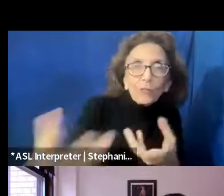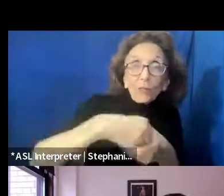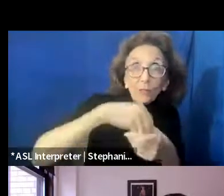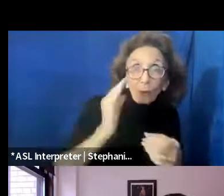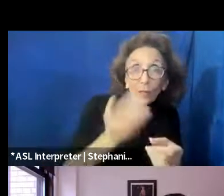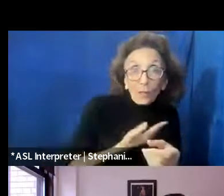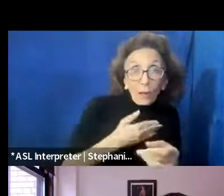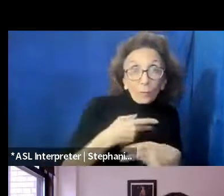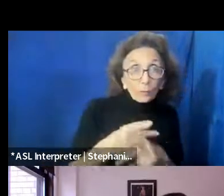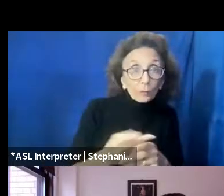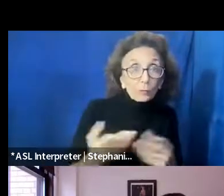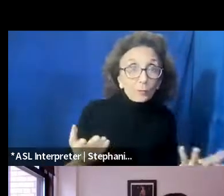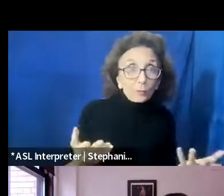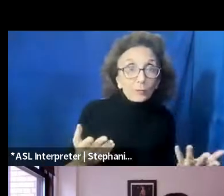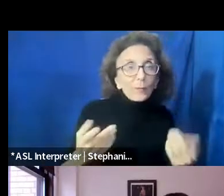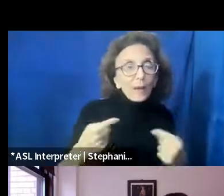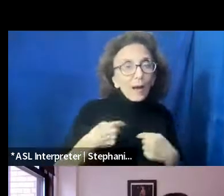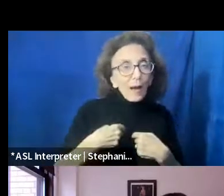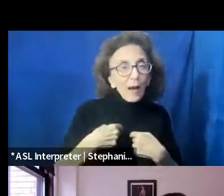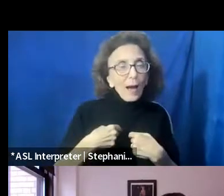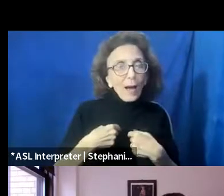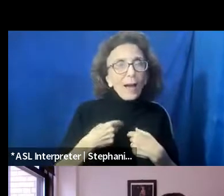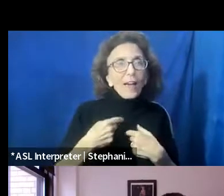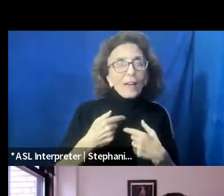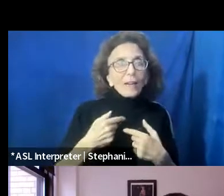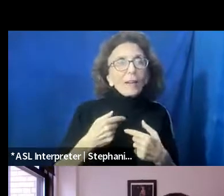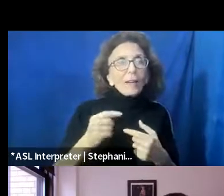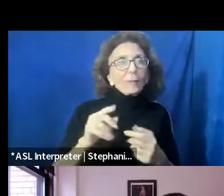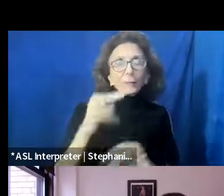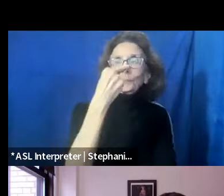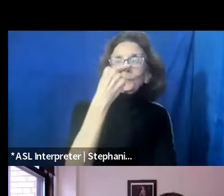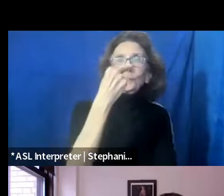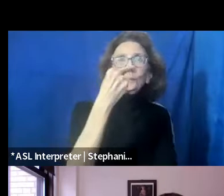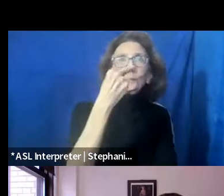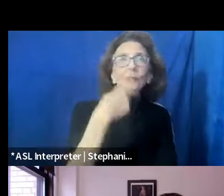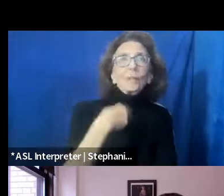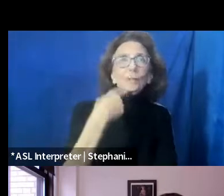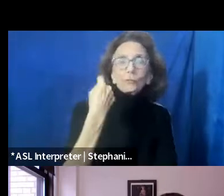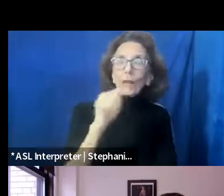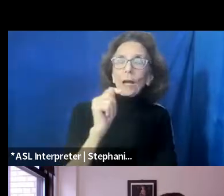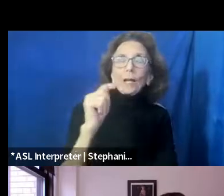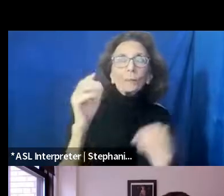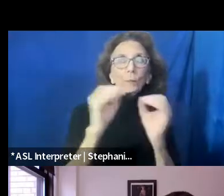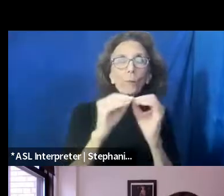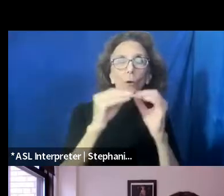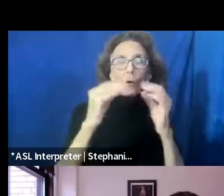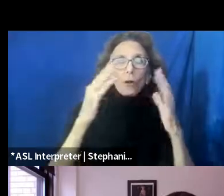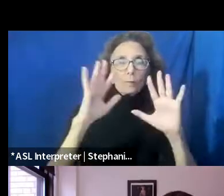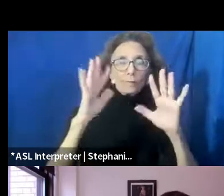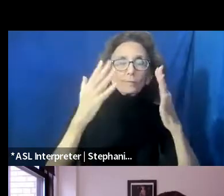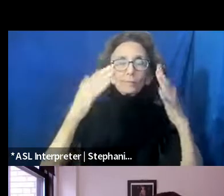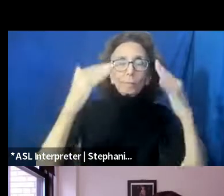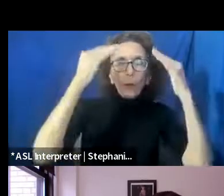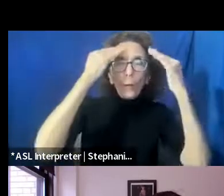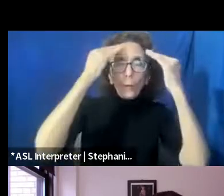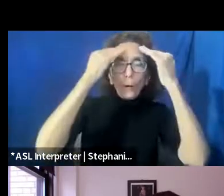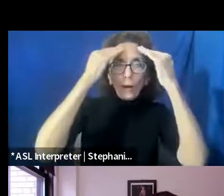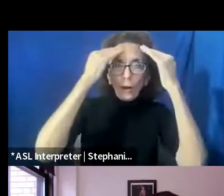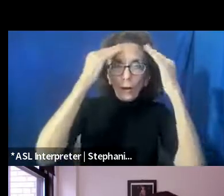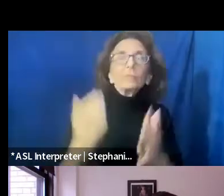that's something that I've personally been trying to be more aware of, even having